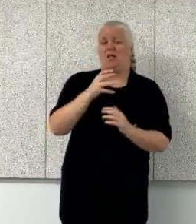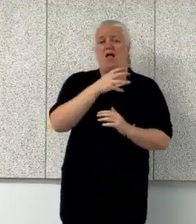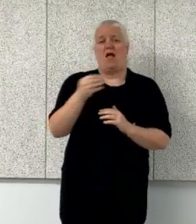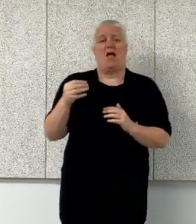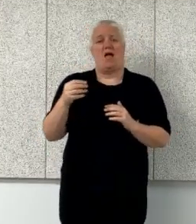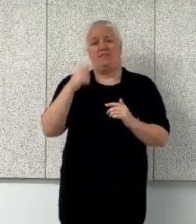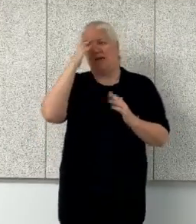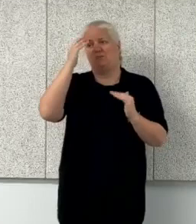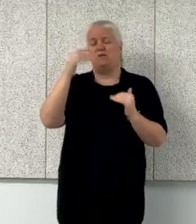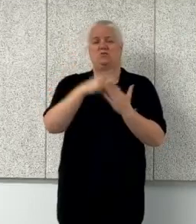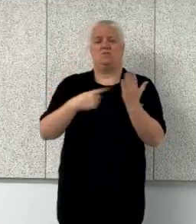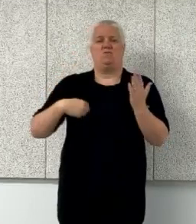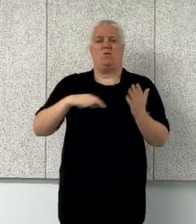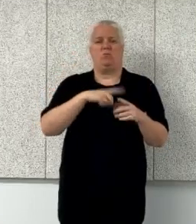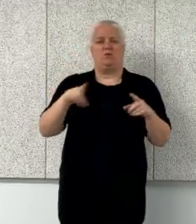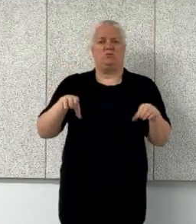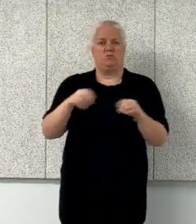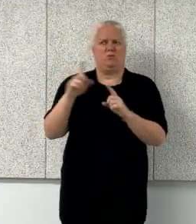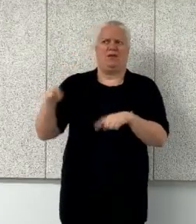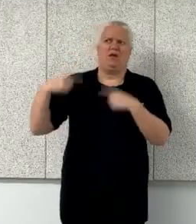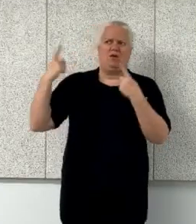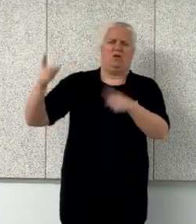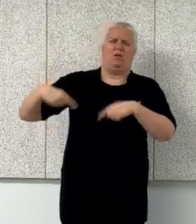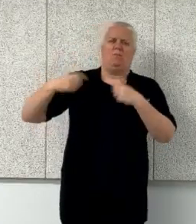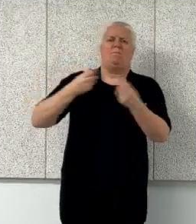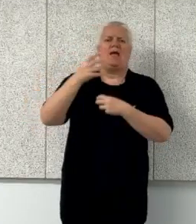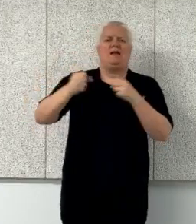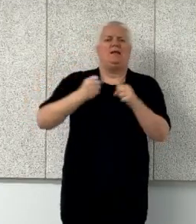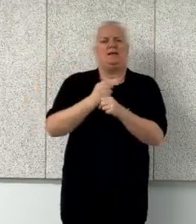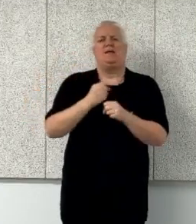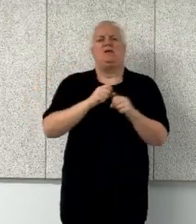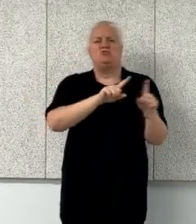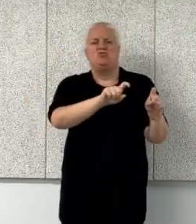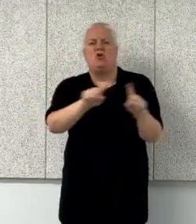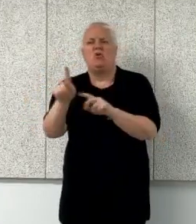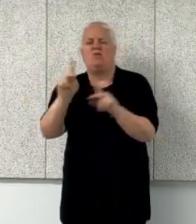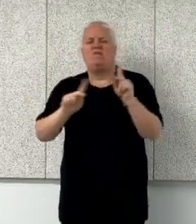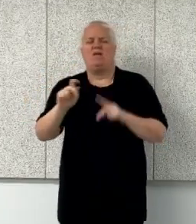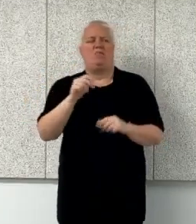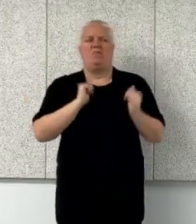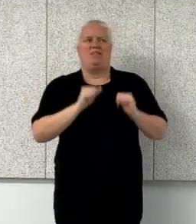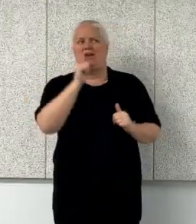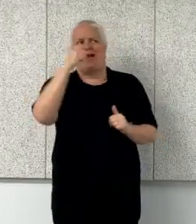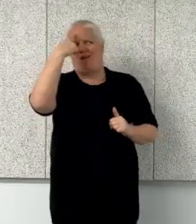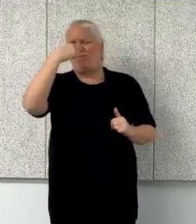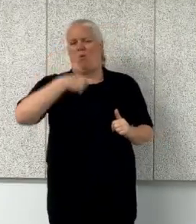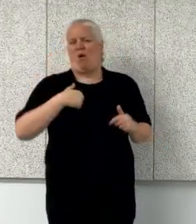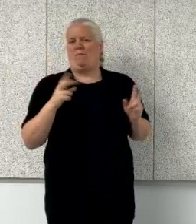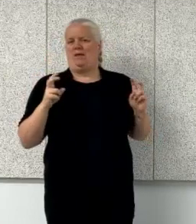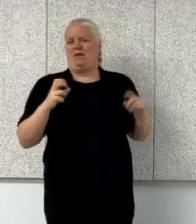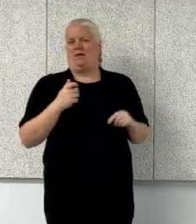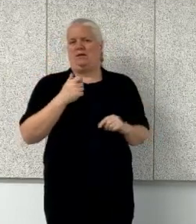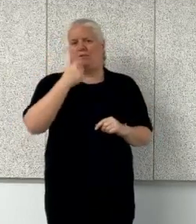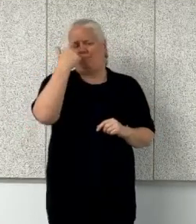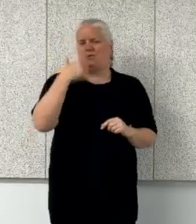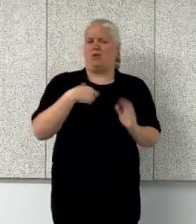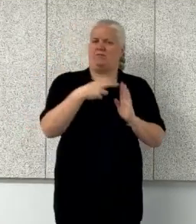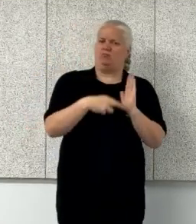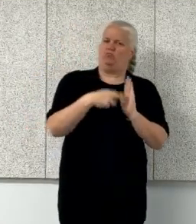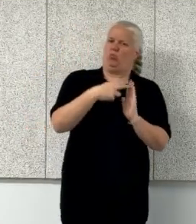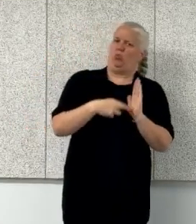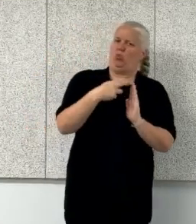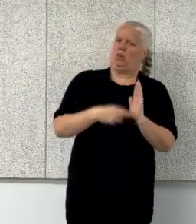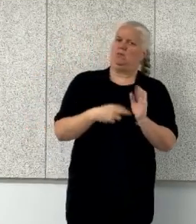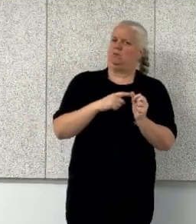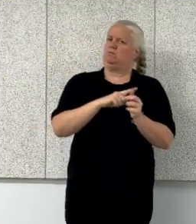survey for decades now, I feel, about the fact that people don't feel like the theater's for them because there are unspoken rules about what you have to do to go to see a piece of